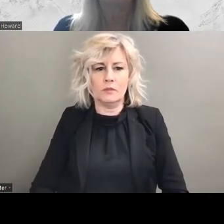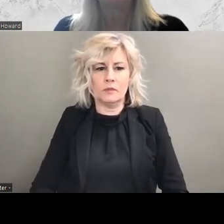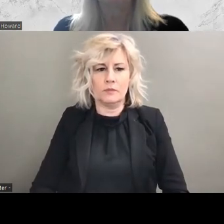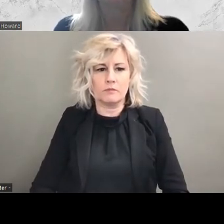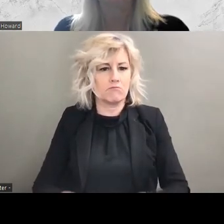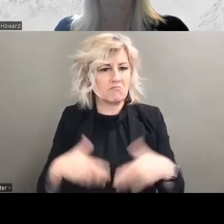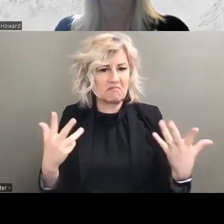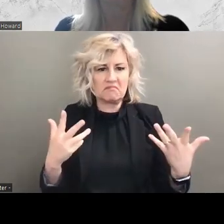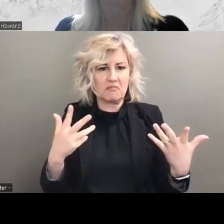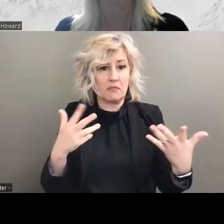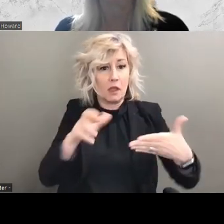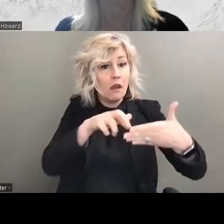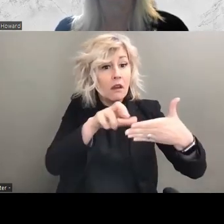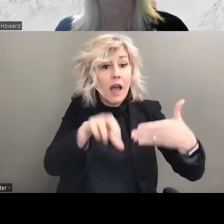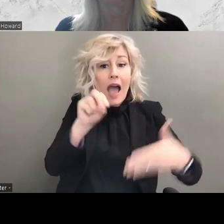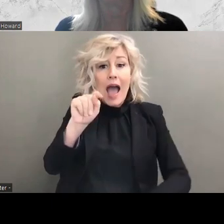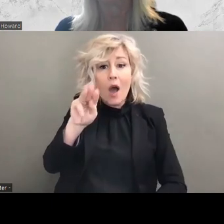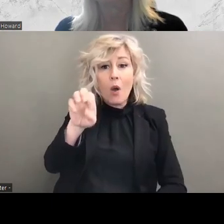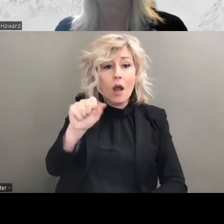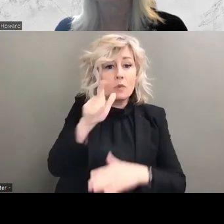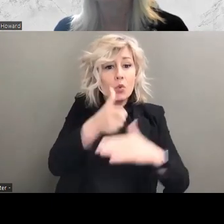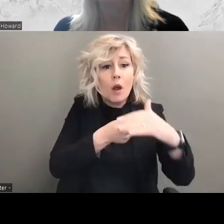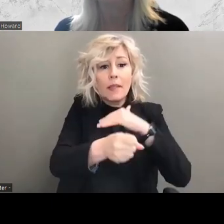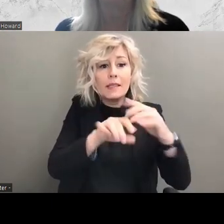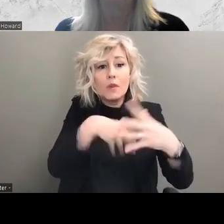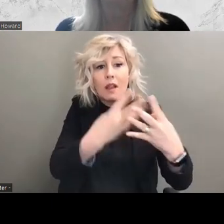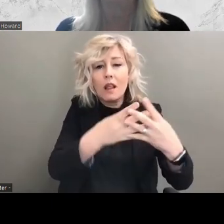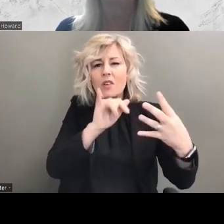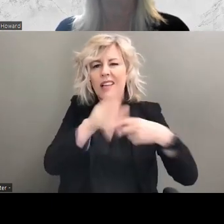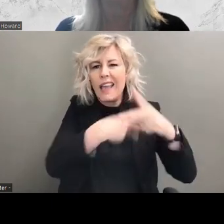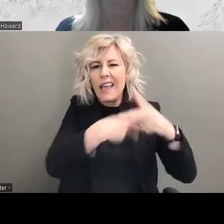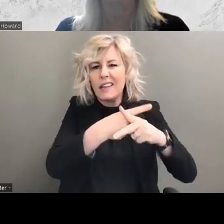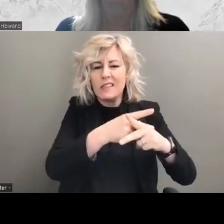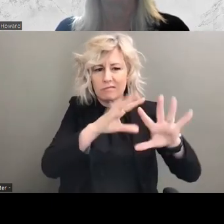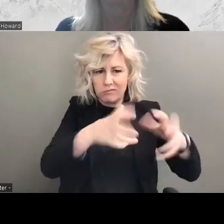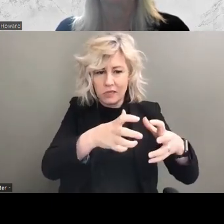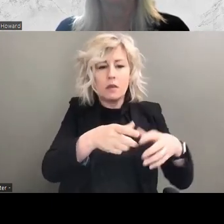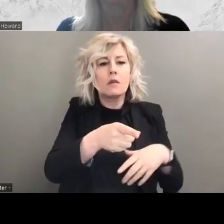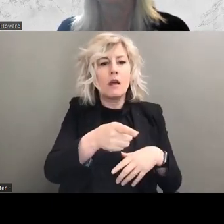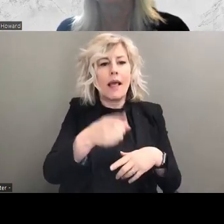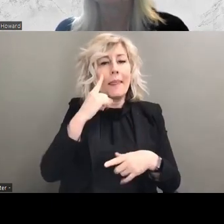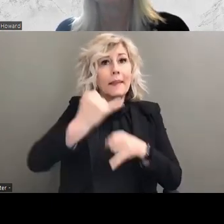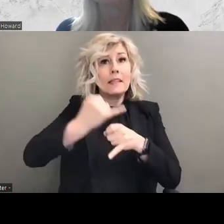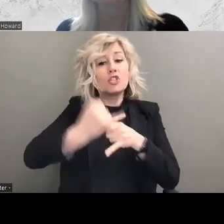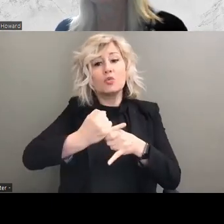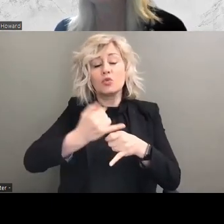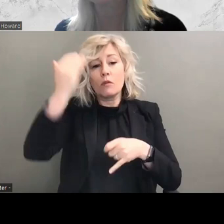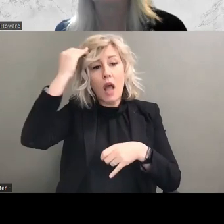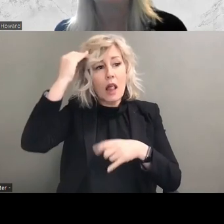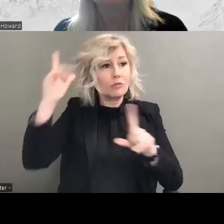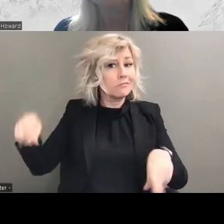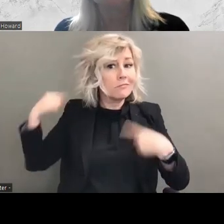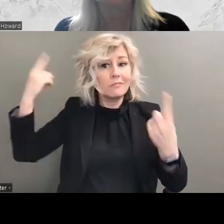What are the outcomes for youth placed in congregate settings? And I think the institutional knowledge over the course of